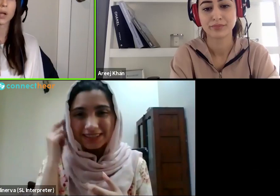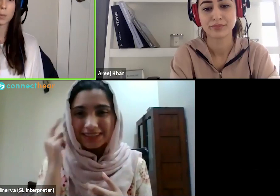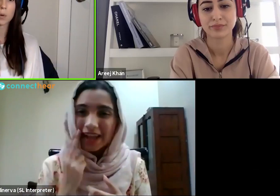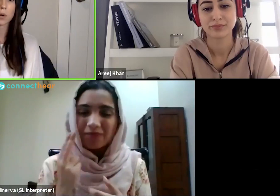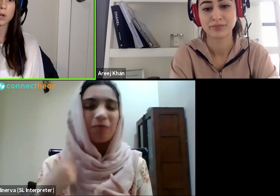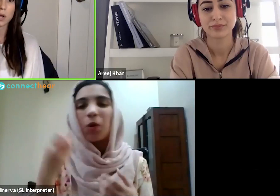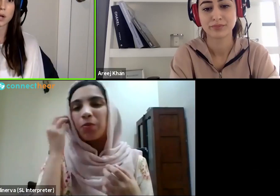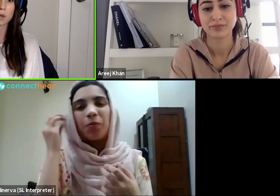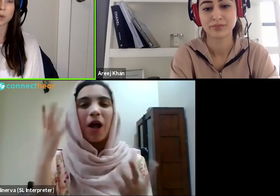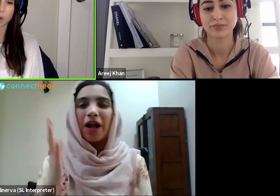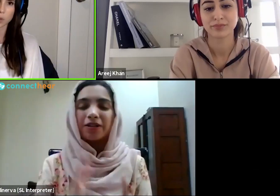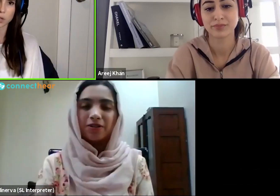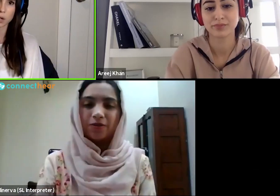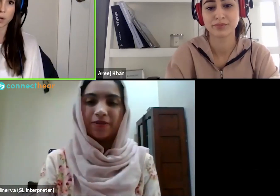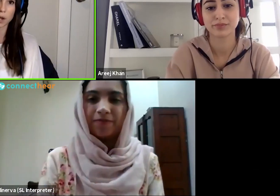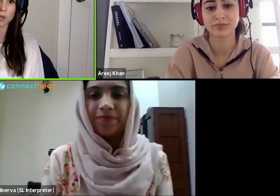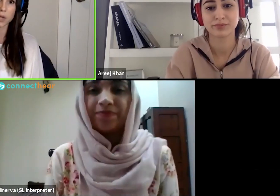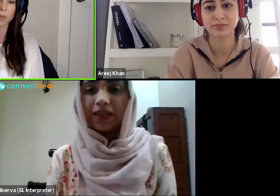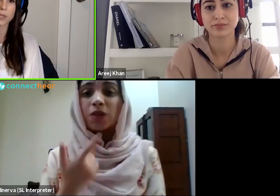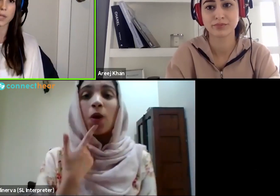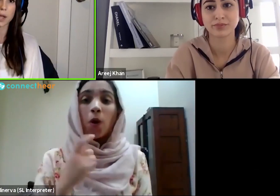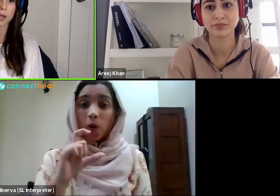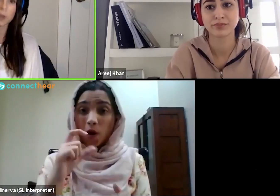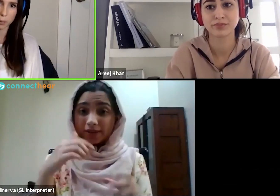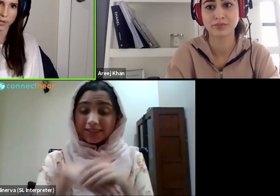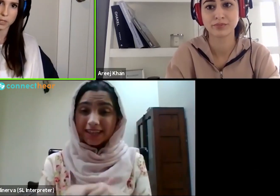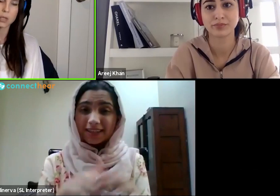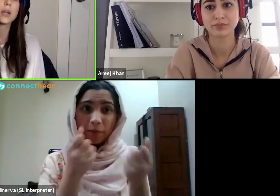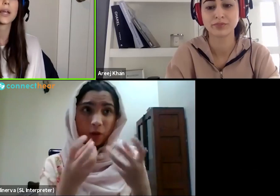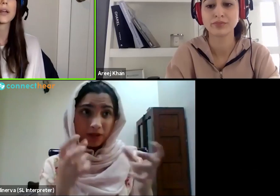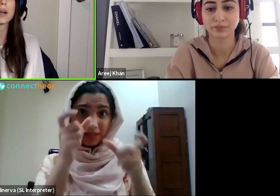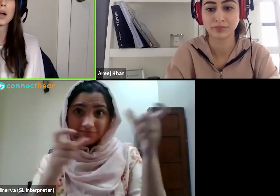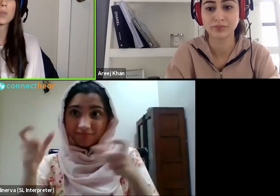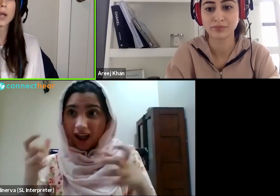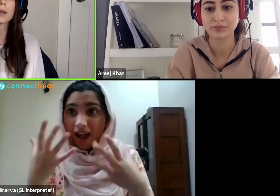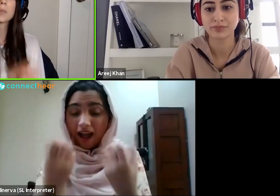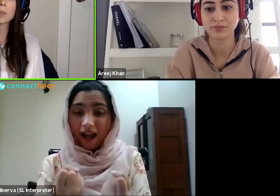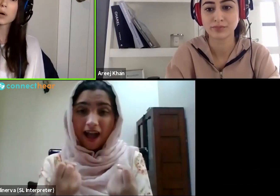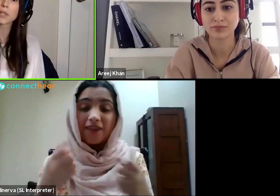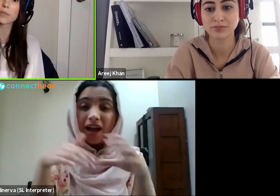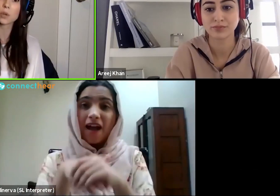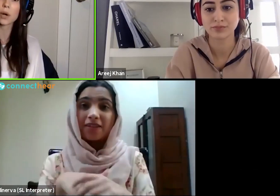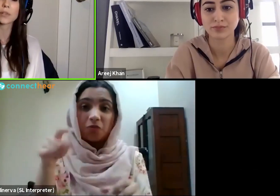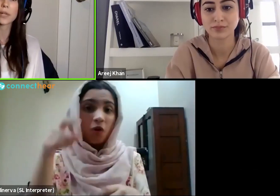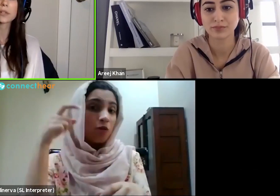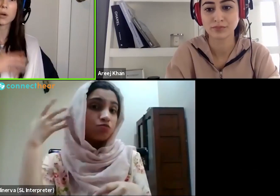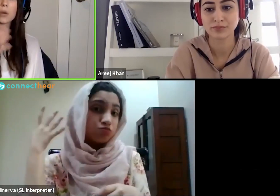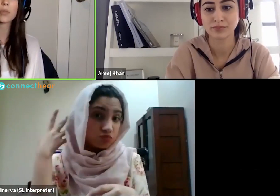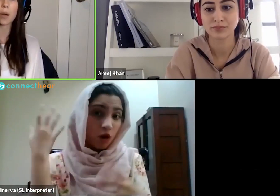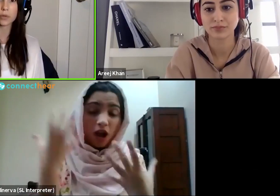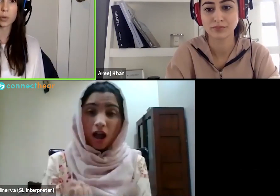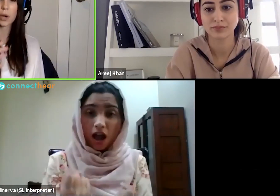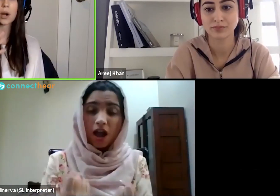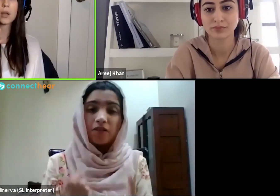there were a couple of girls on my college campus that had cochlear plants and had been part of the deaf school and everything.